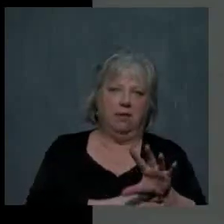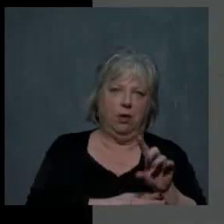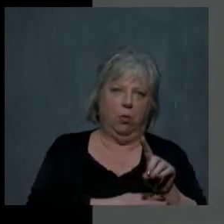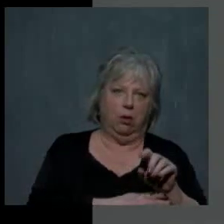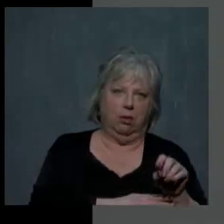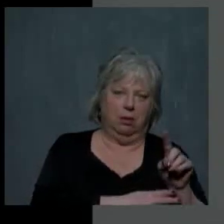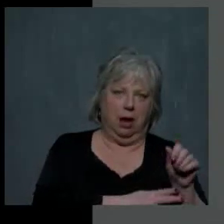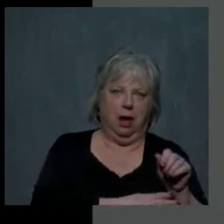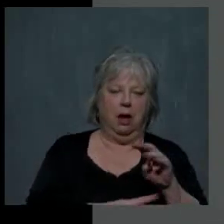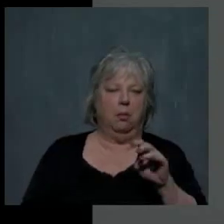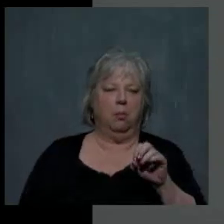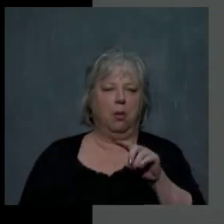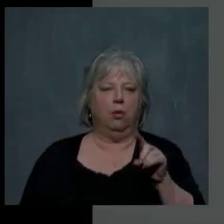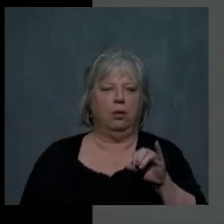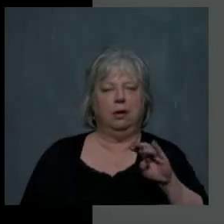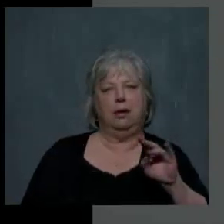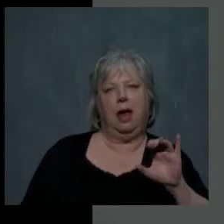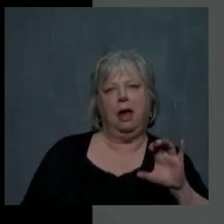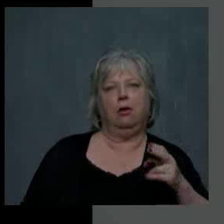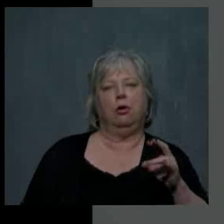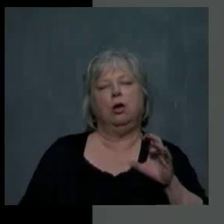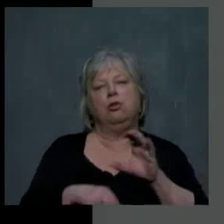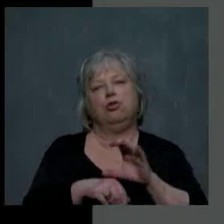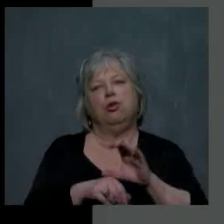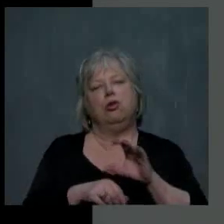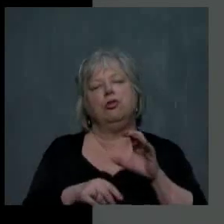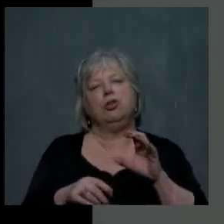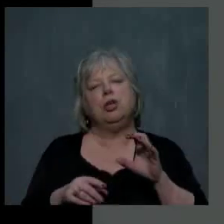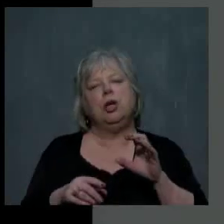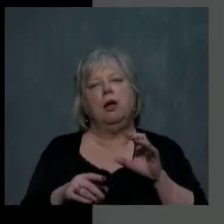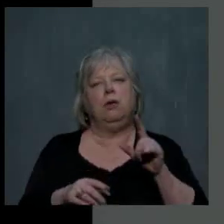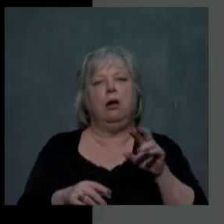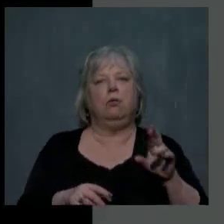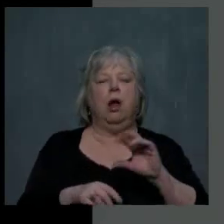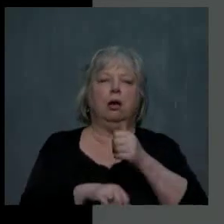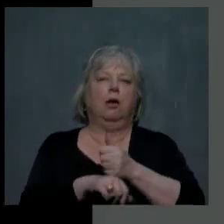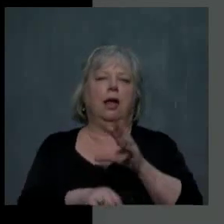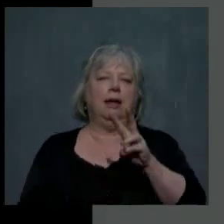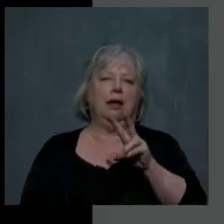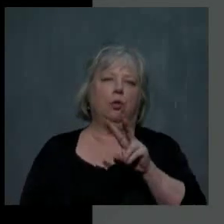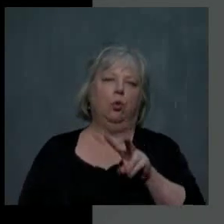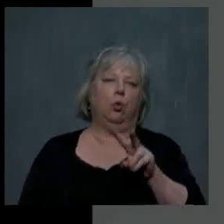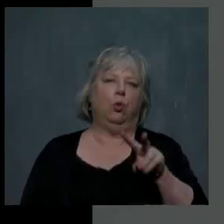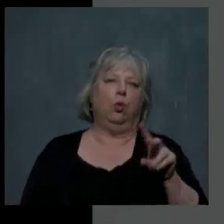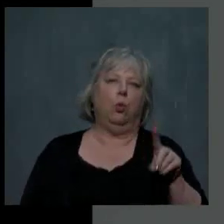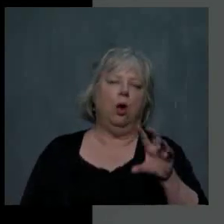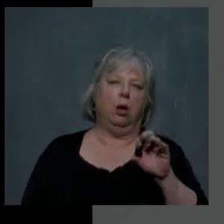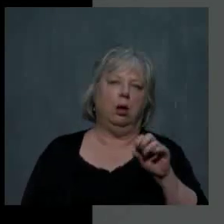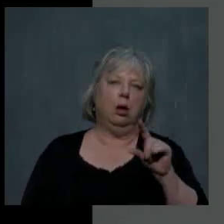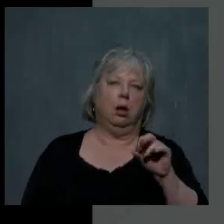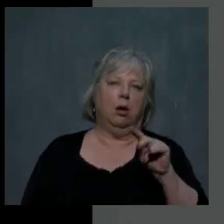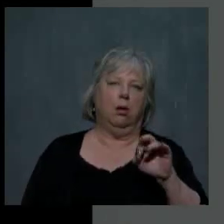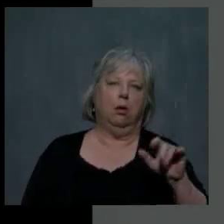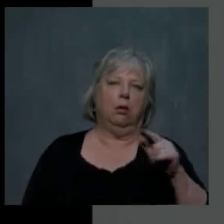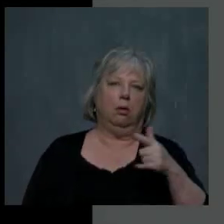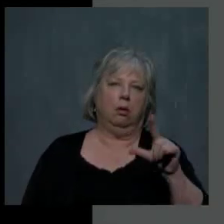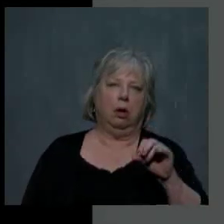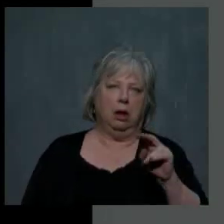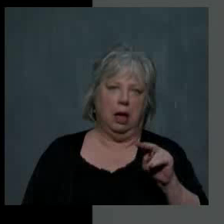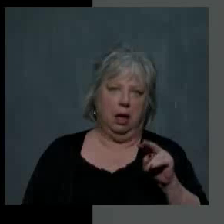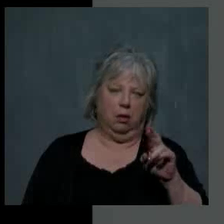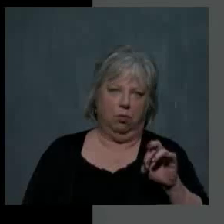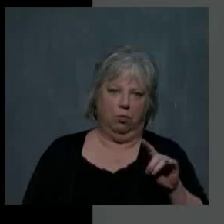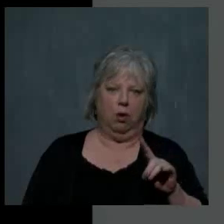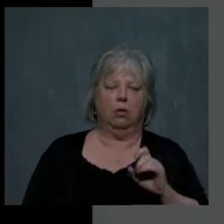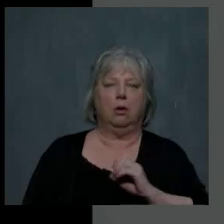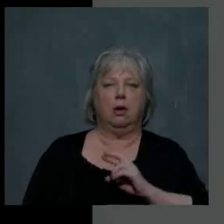Z-8751-A, Mosaic Church of Little Rock, revised long form PCD, located at 6221 Colonel Glen Road. Staff recommends approval